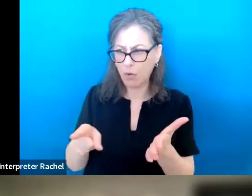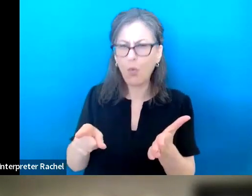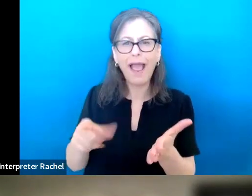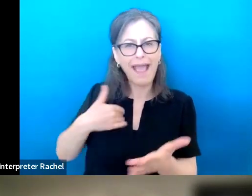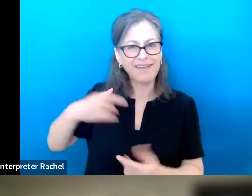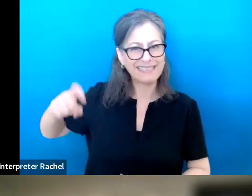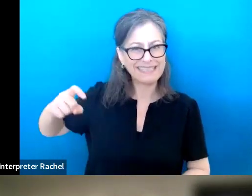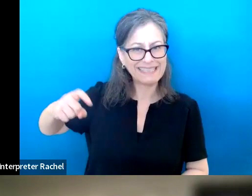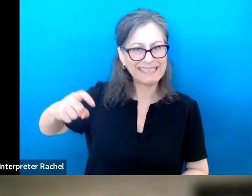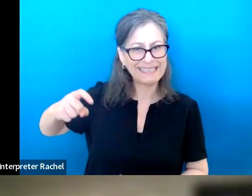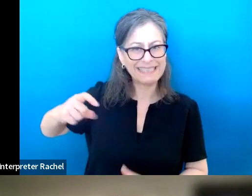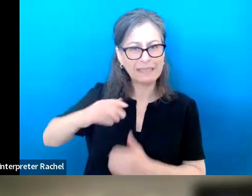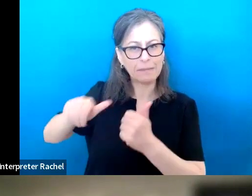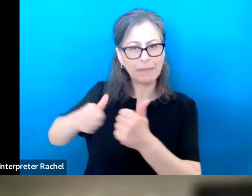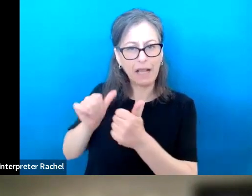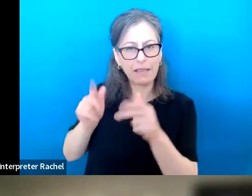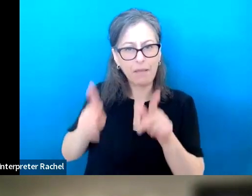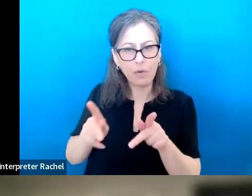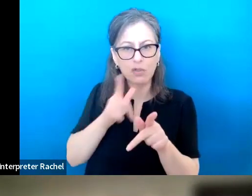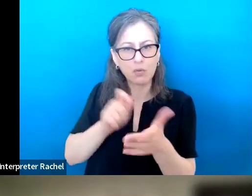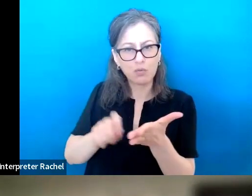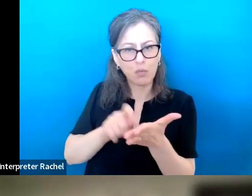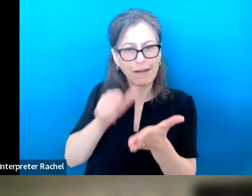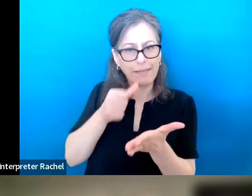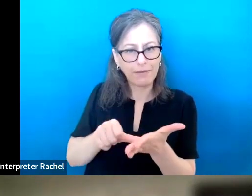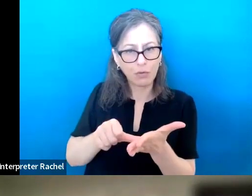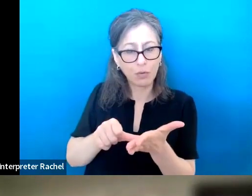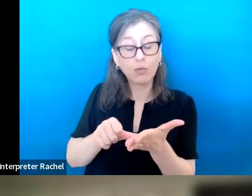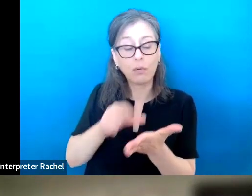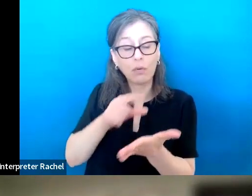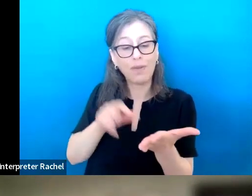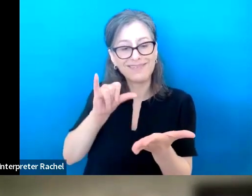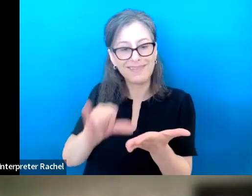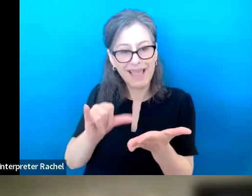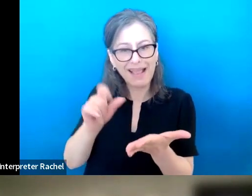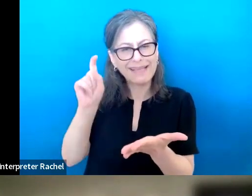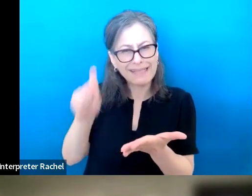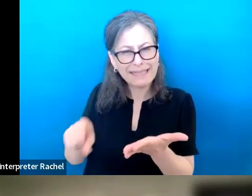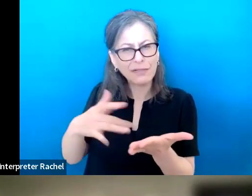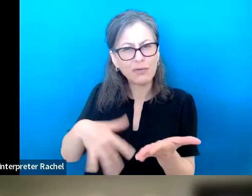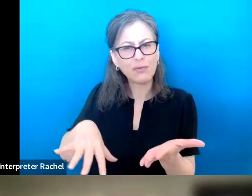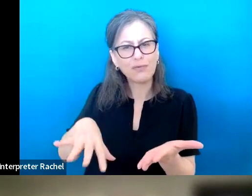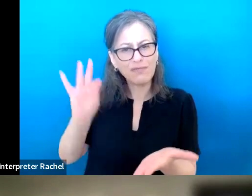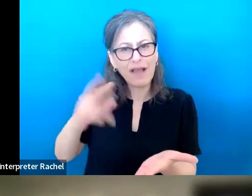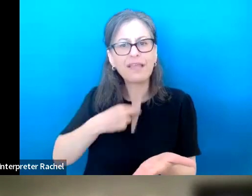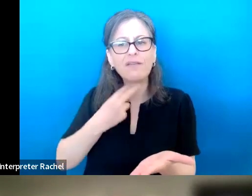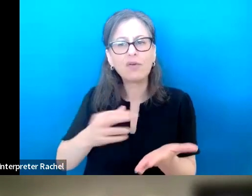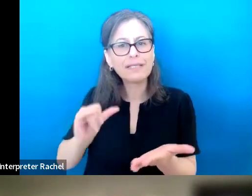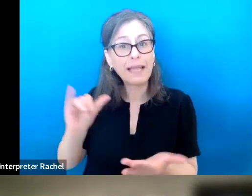what the need is behind the person writing the letter. And what that is, the need to find a voice. It's almost like a